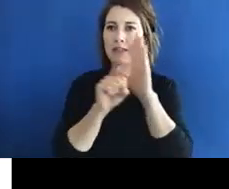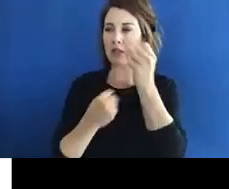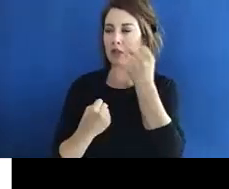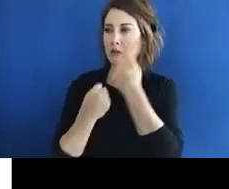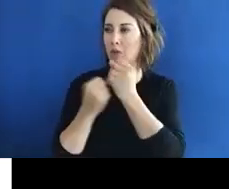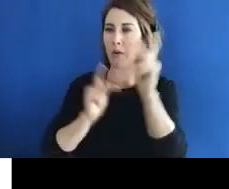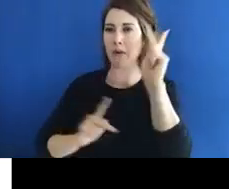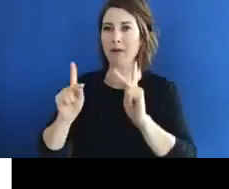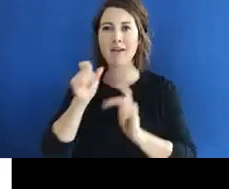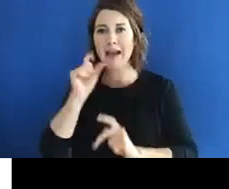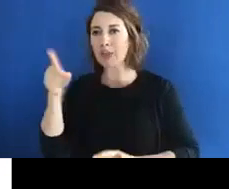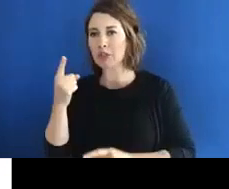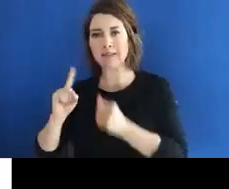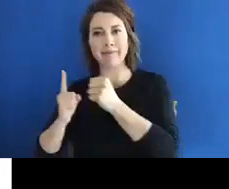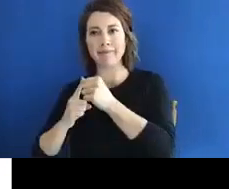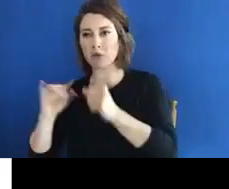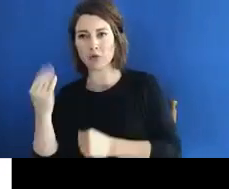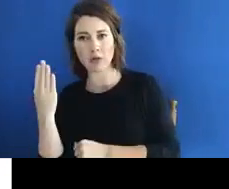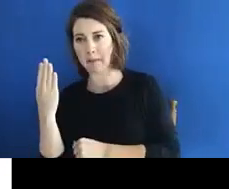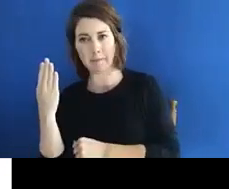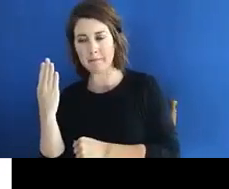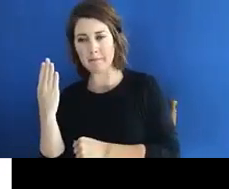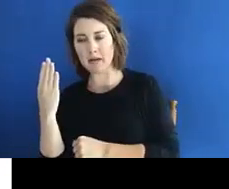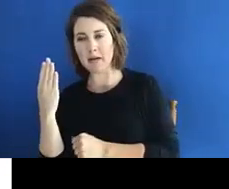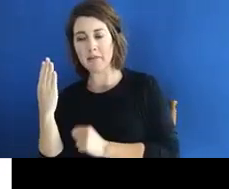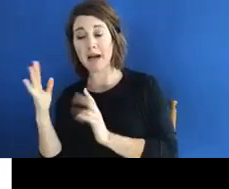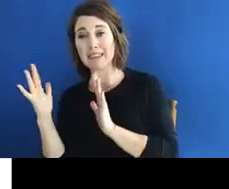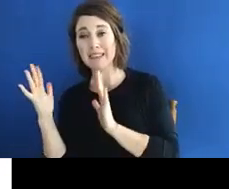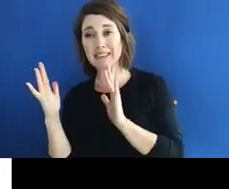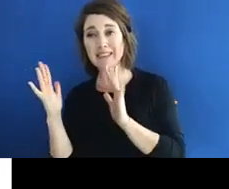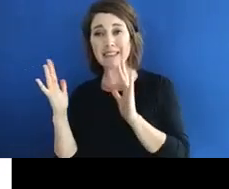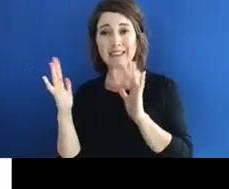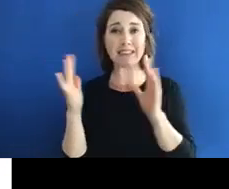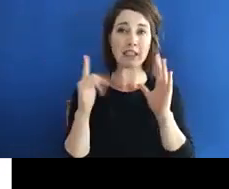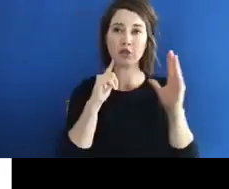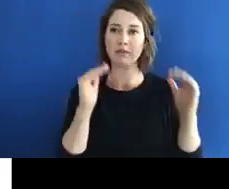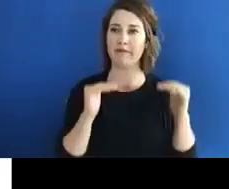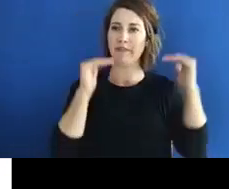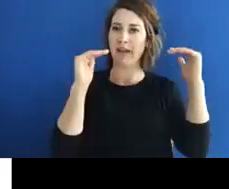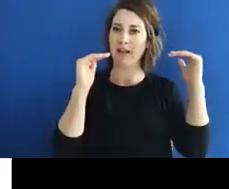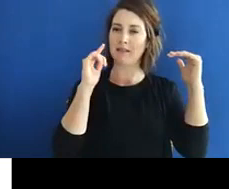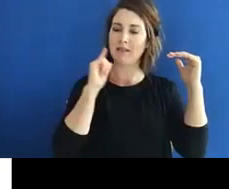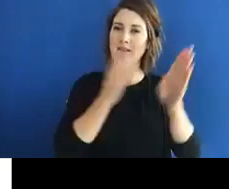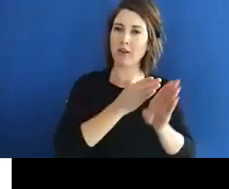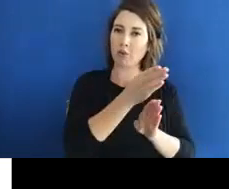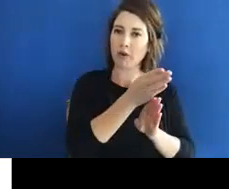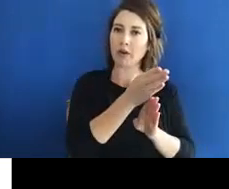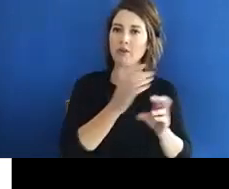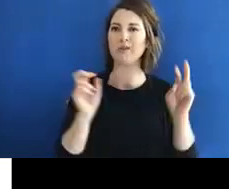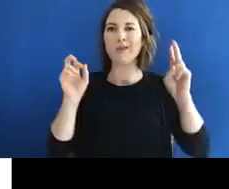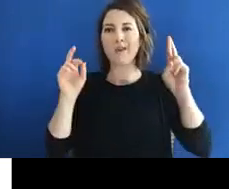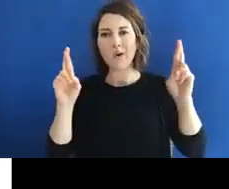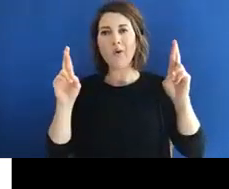job, but until they've been able to achieve or are well on their way to advancing in their careers. So hopefully we'll be sharing more about